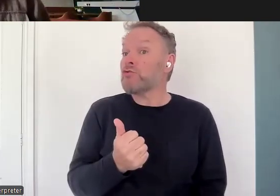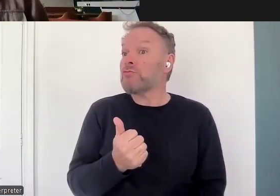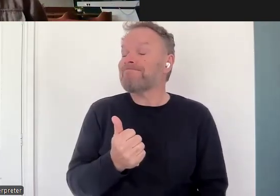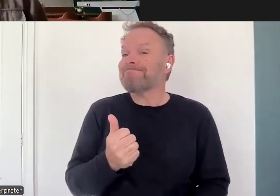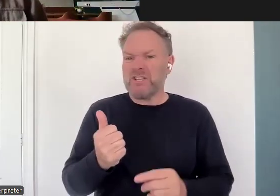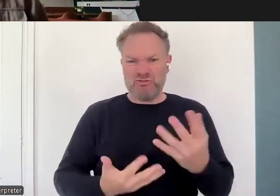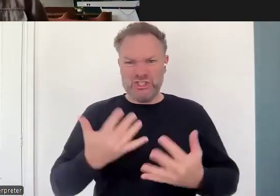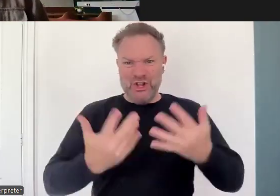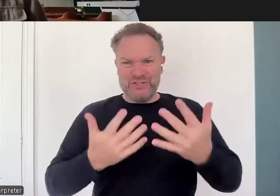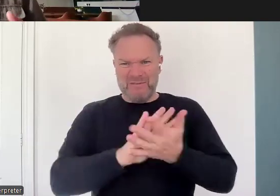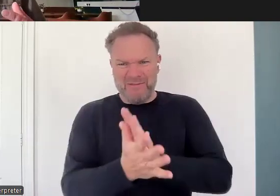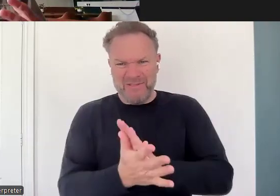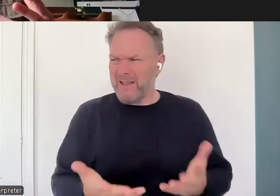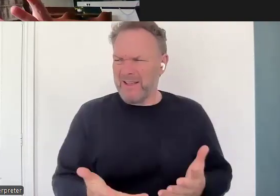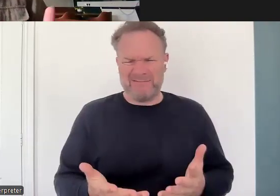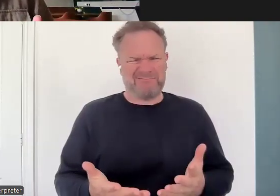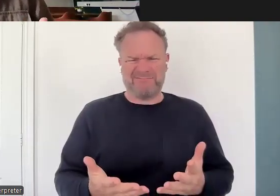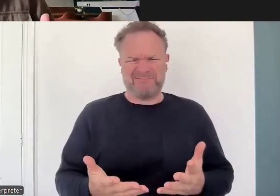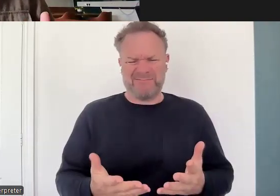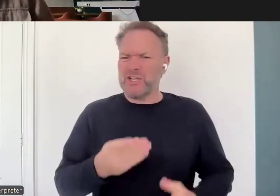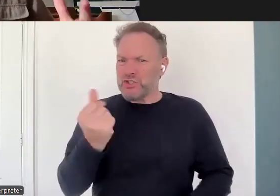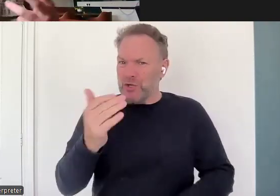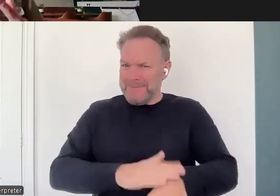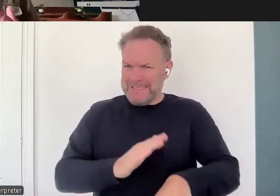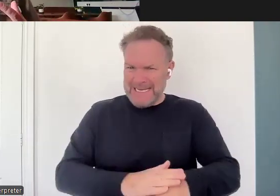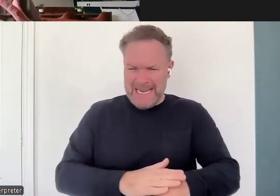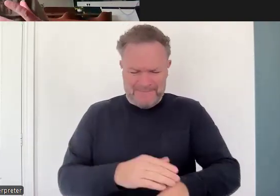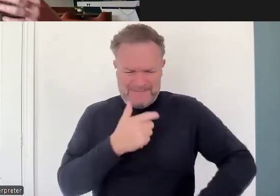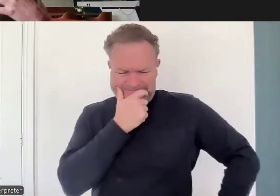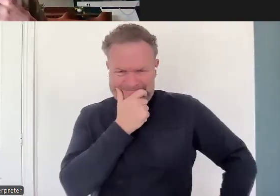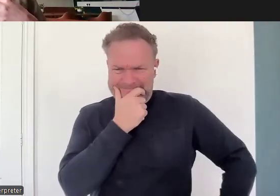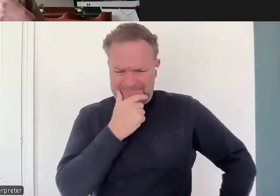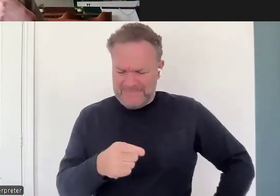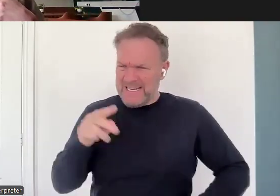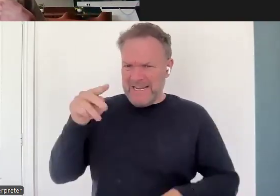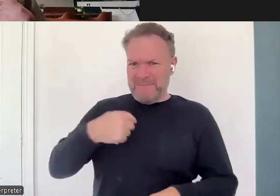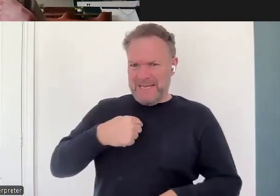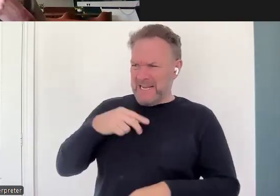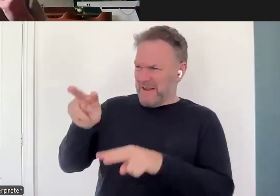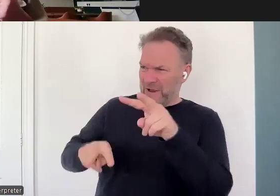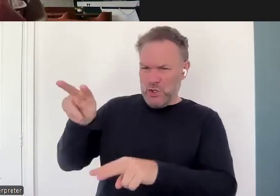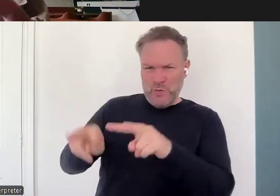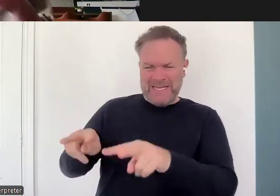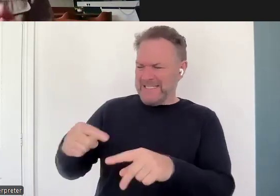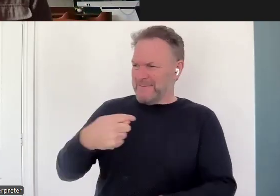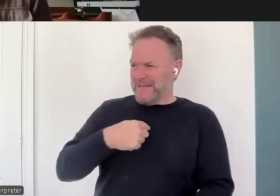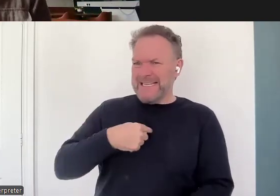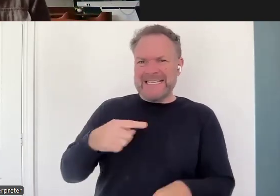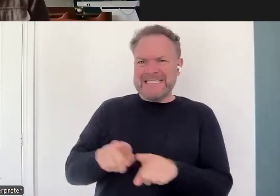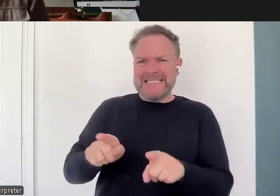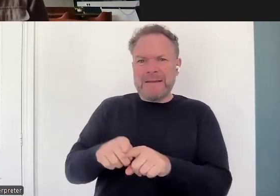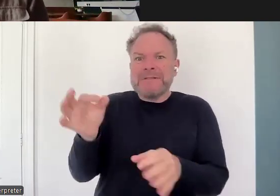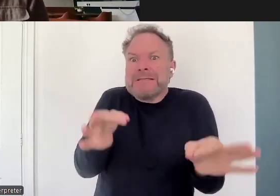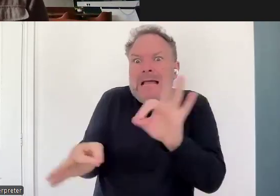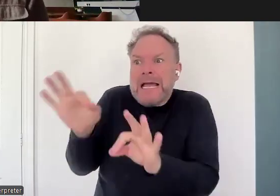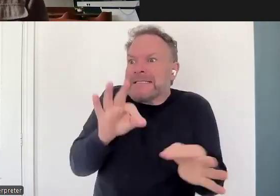results. So sometimes there can be a sense that an evaluator is like a scientist in the